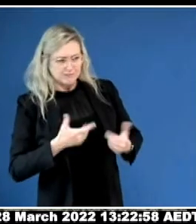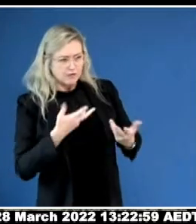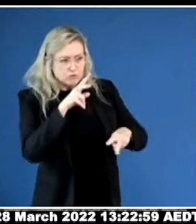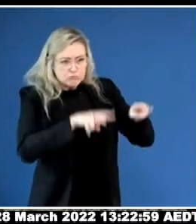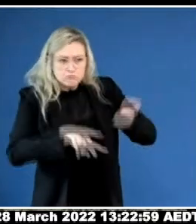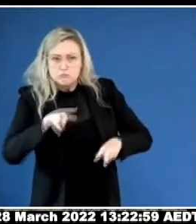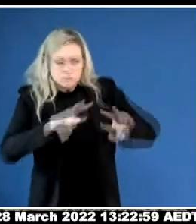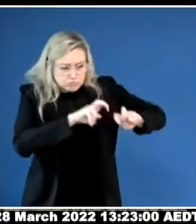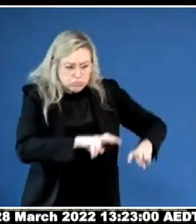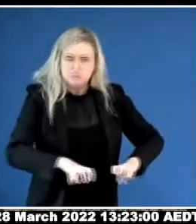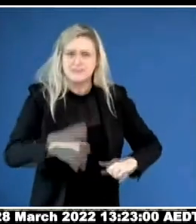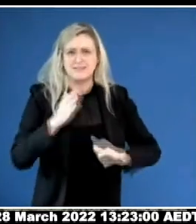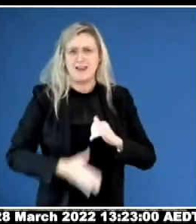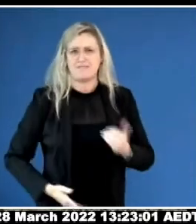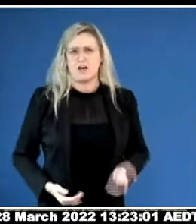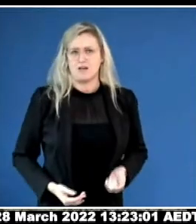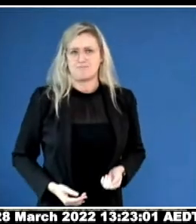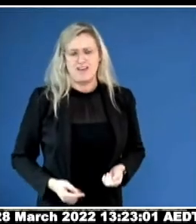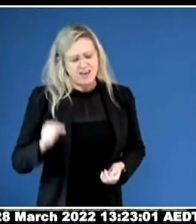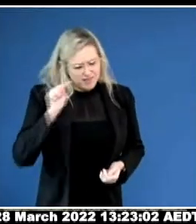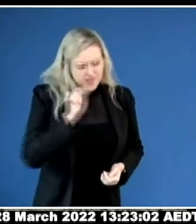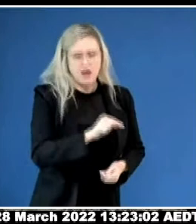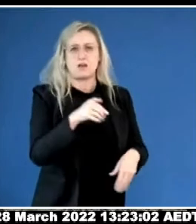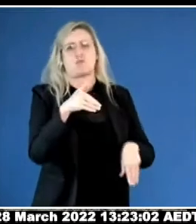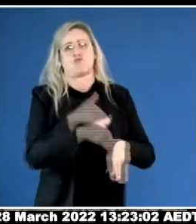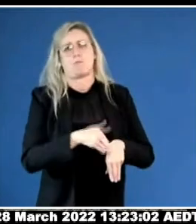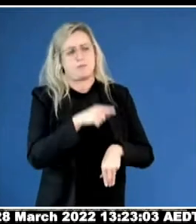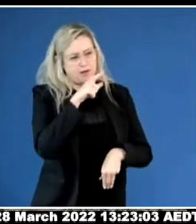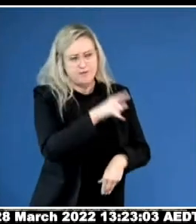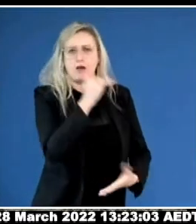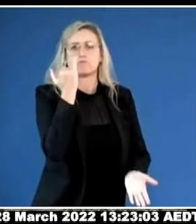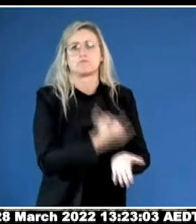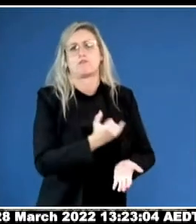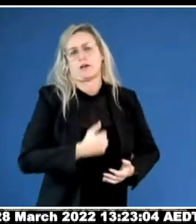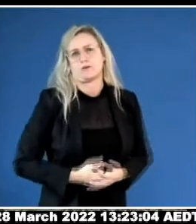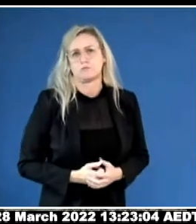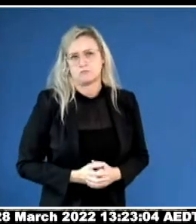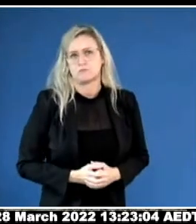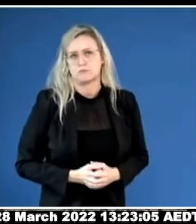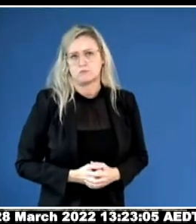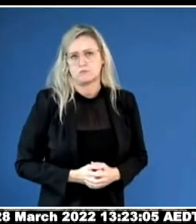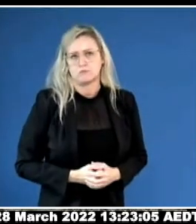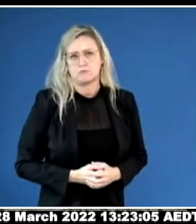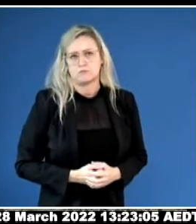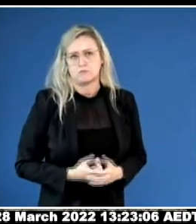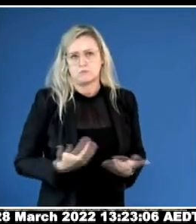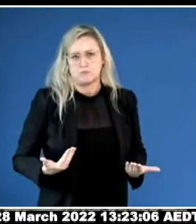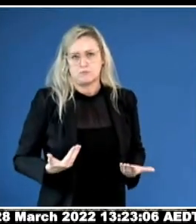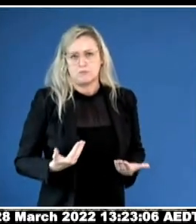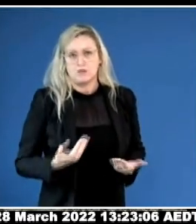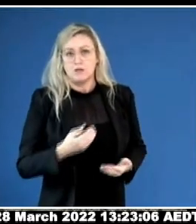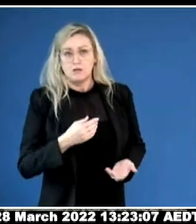And that is a failing, because that is an opportunity that we could be having an individual on their own, doing proper,